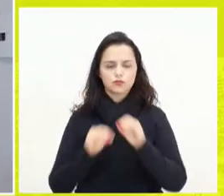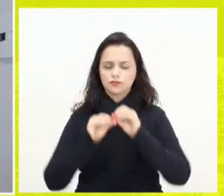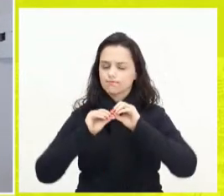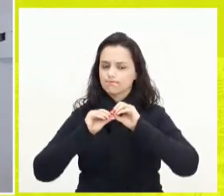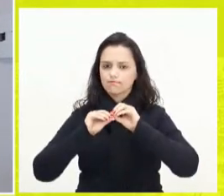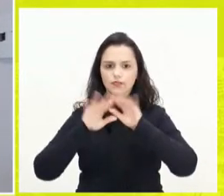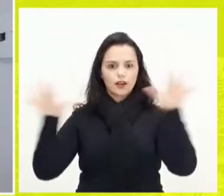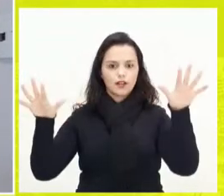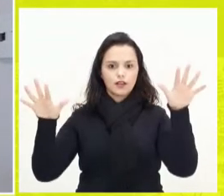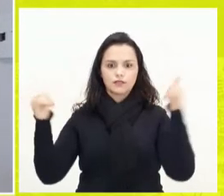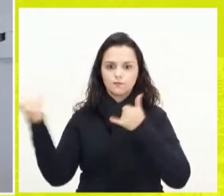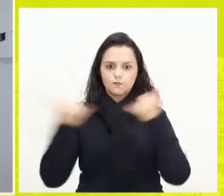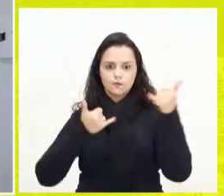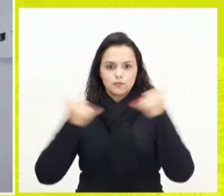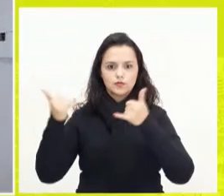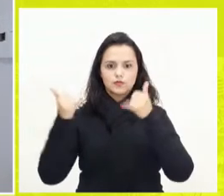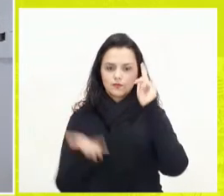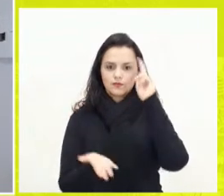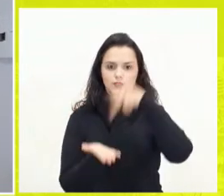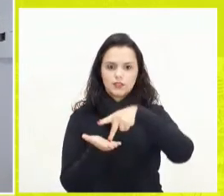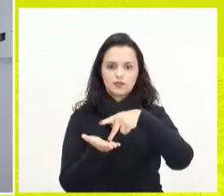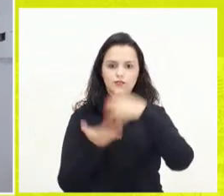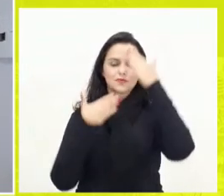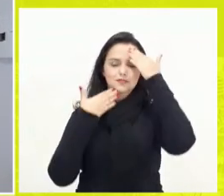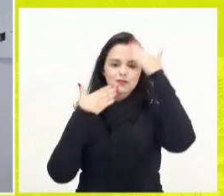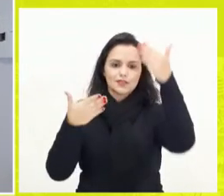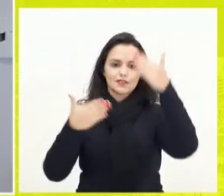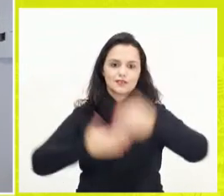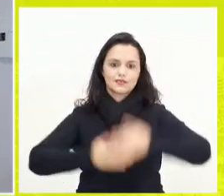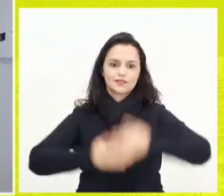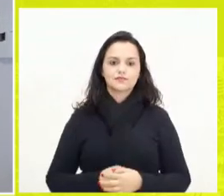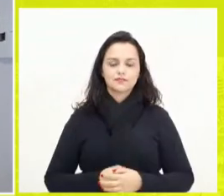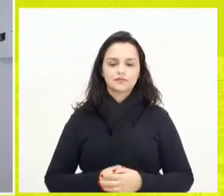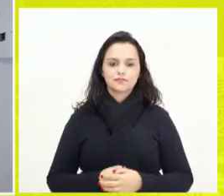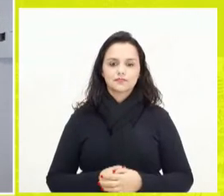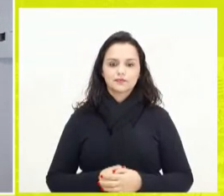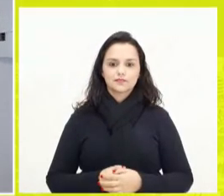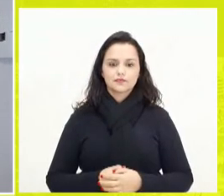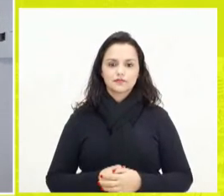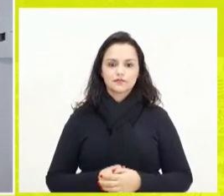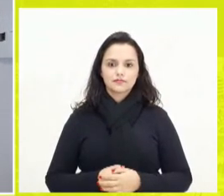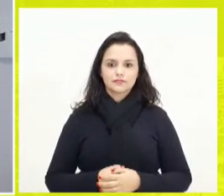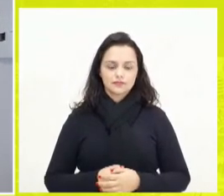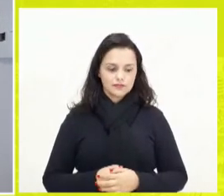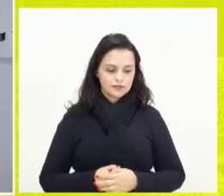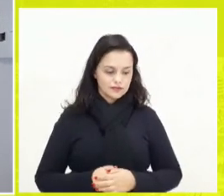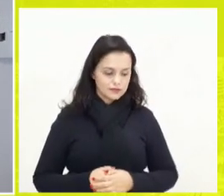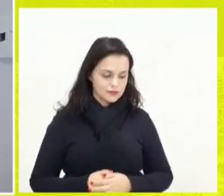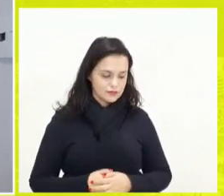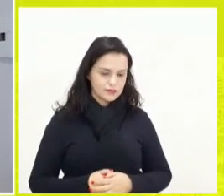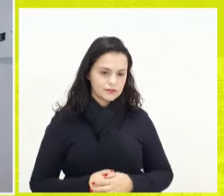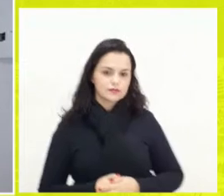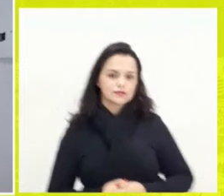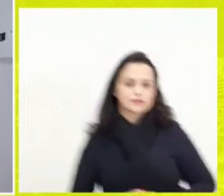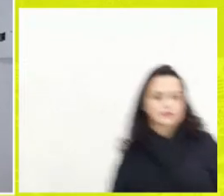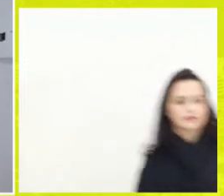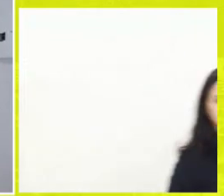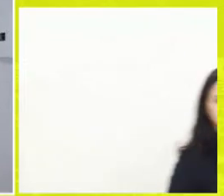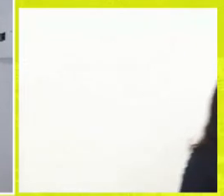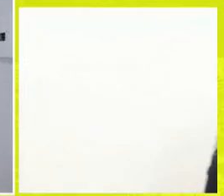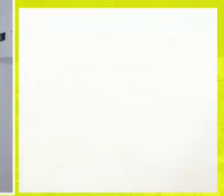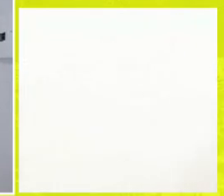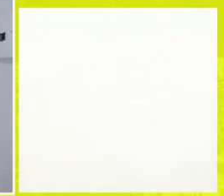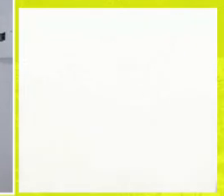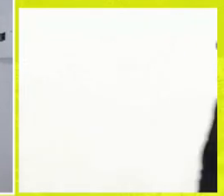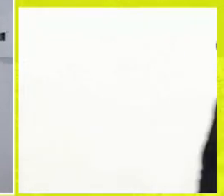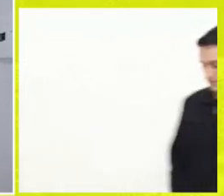looks for something transparent or fair election and so on thank you guys thank you thanks